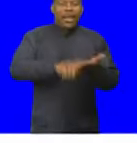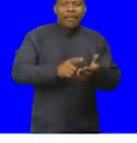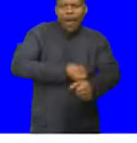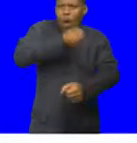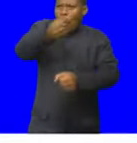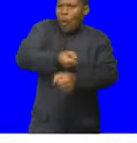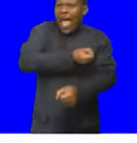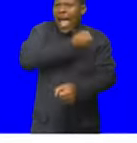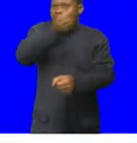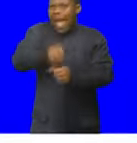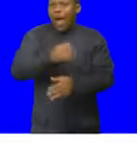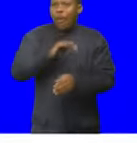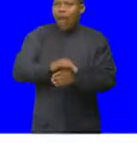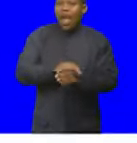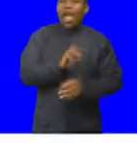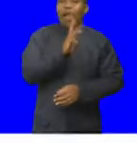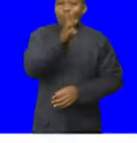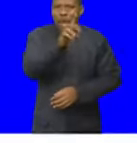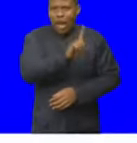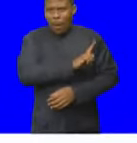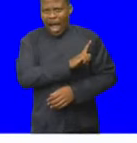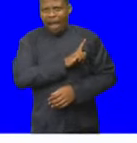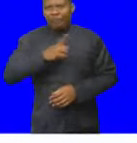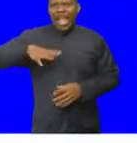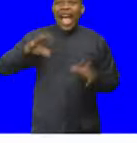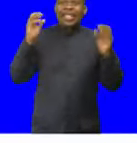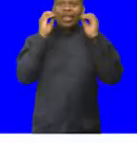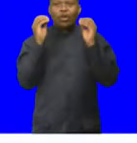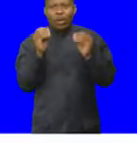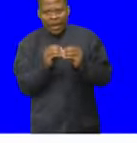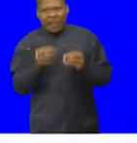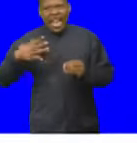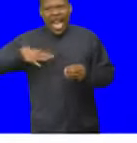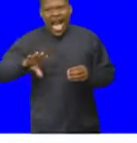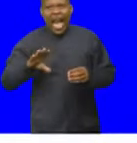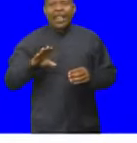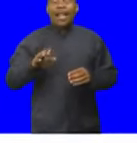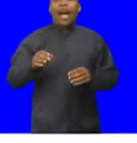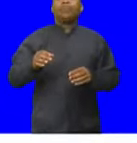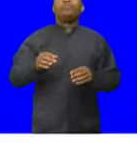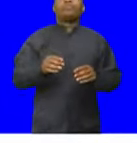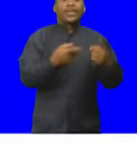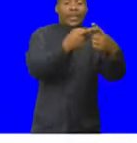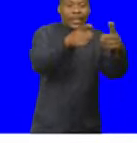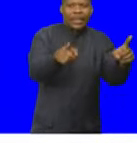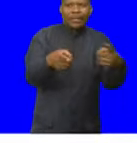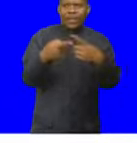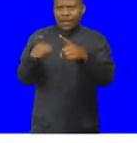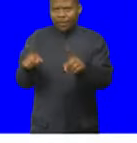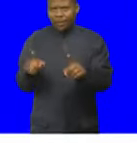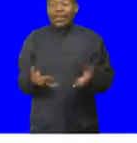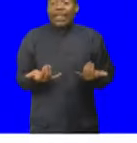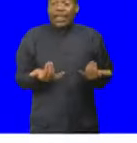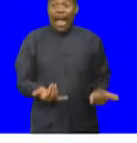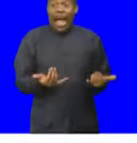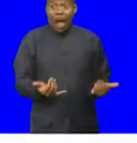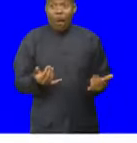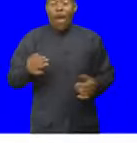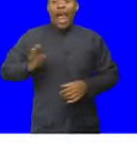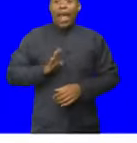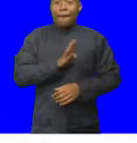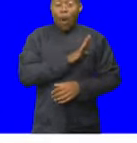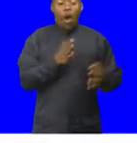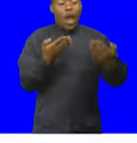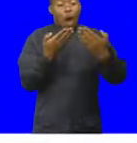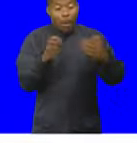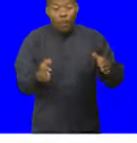neticu talabakilo. This board is coming into place at the very right moment.